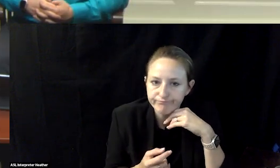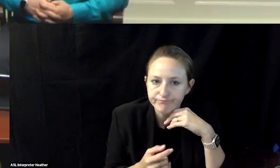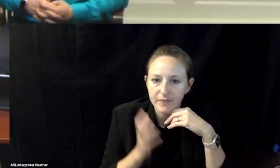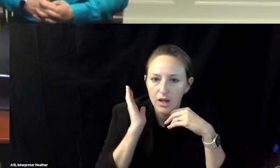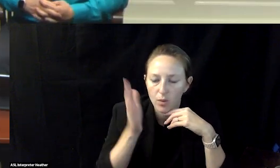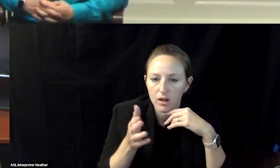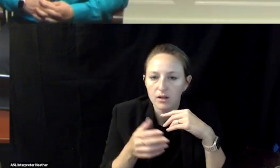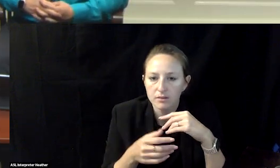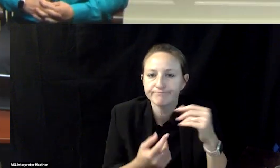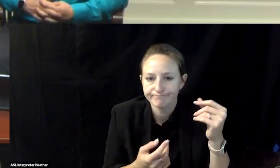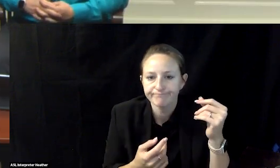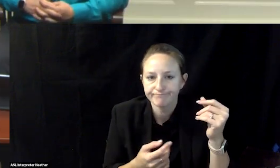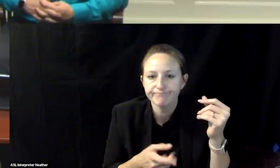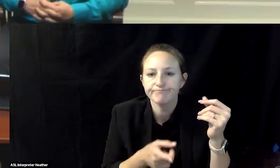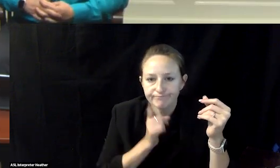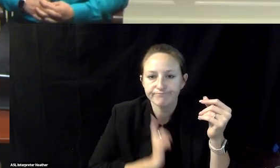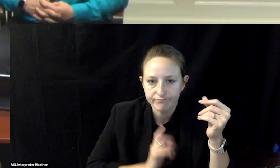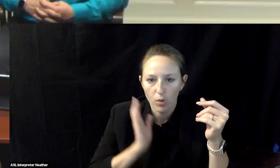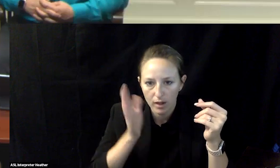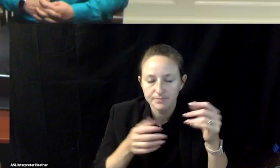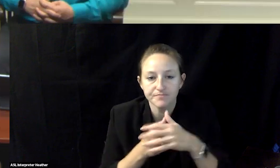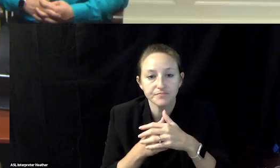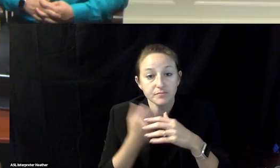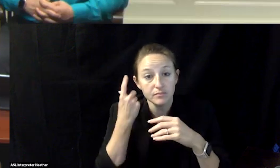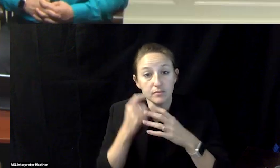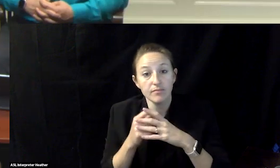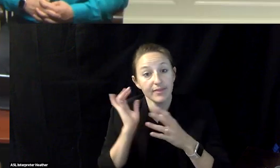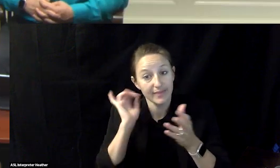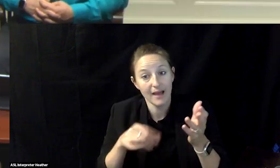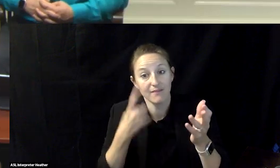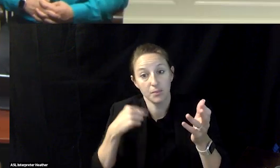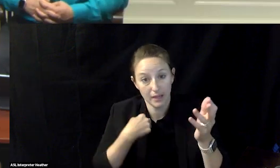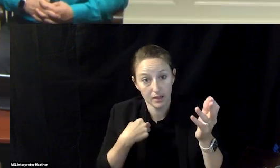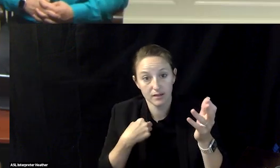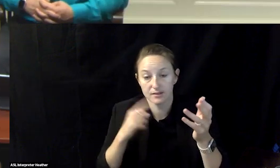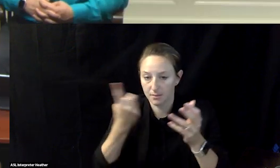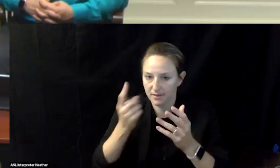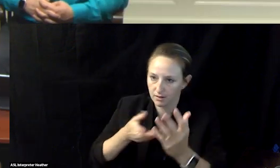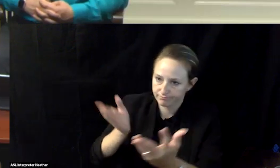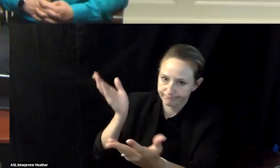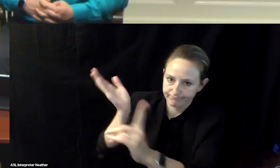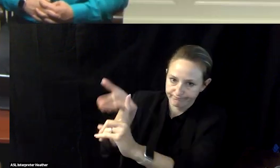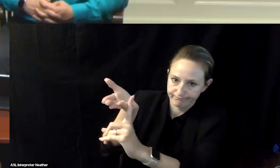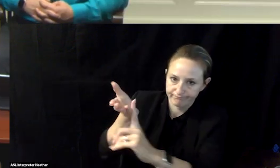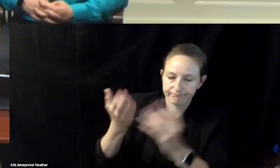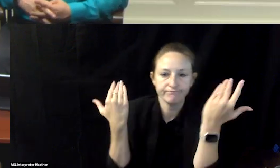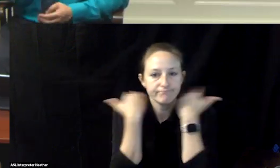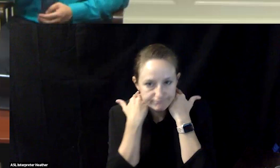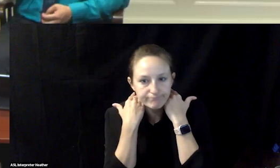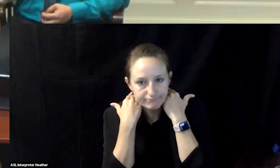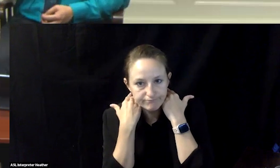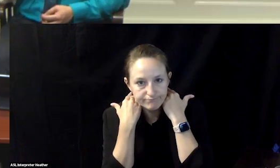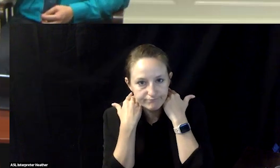And that will always be to me the what sells it. I don't have to say anything